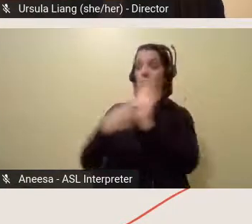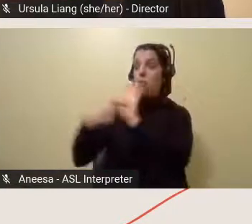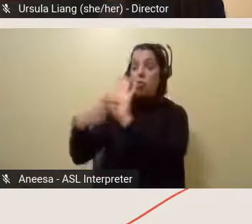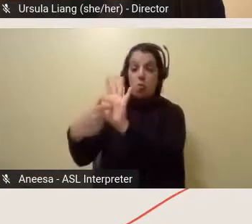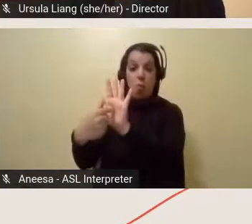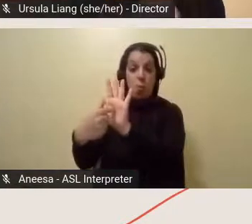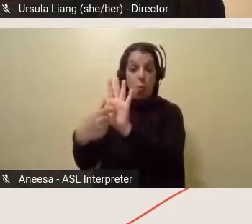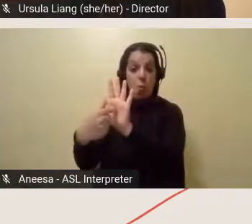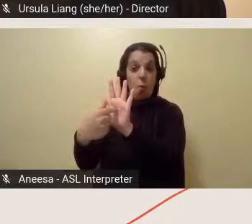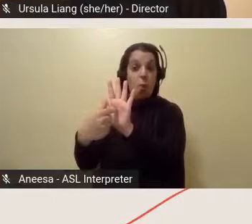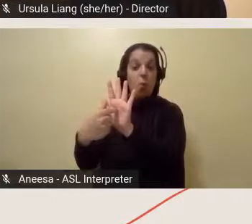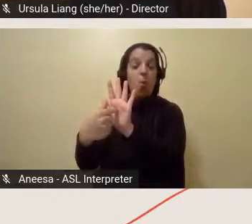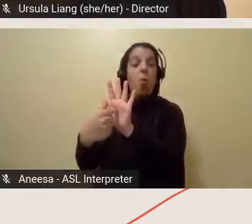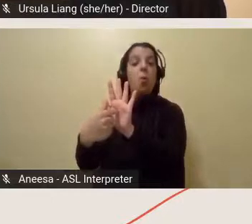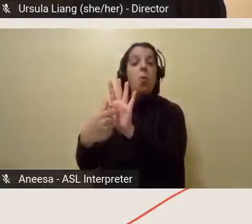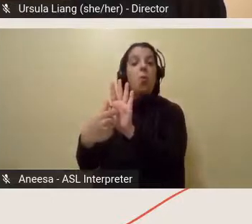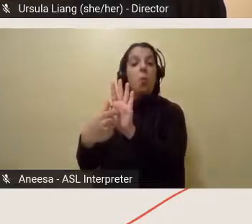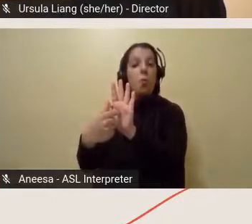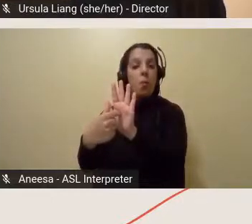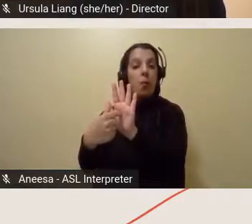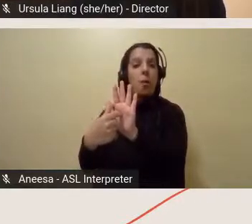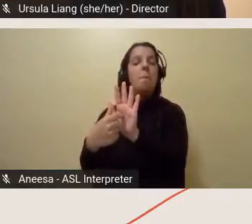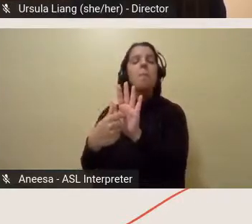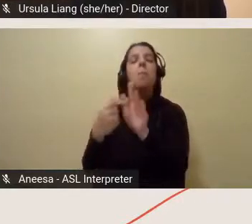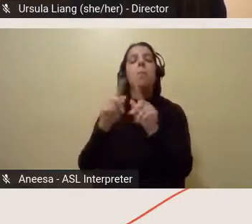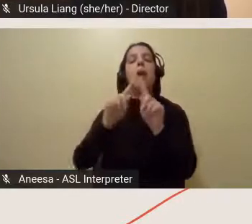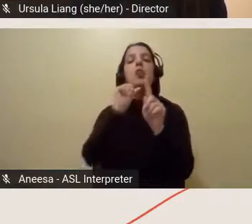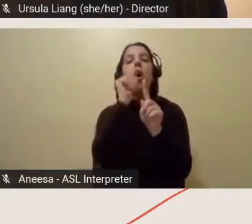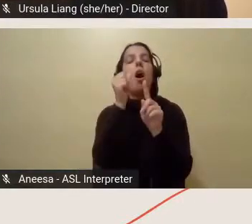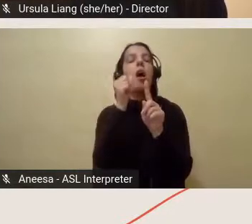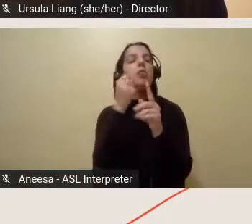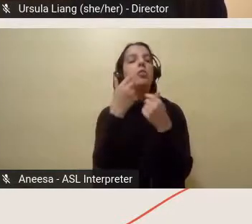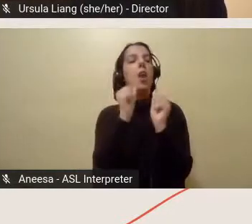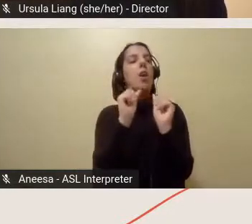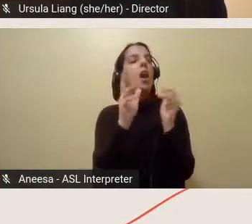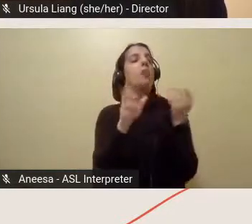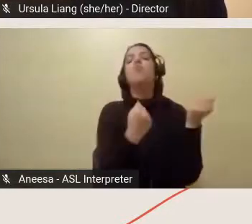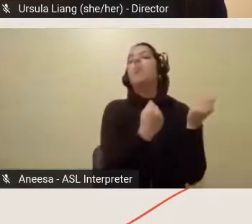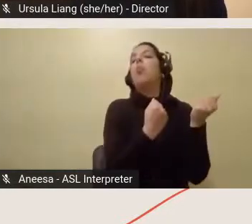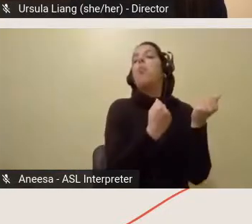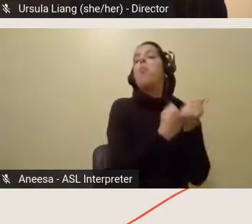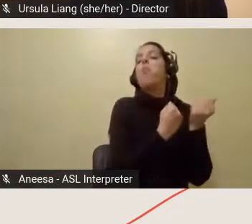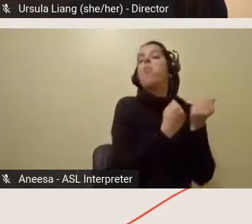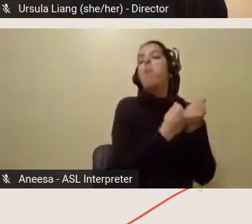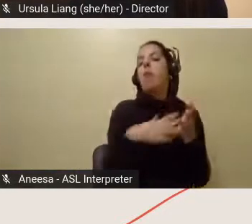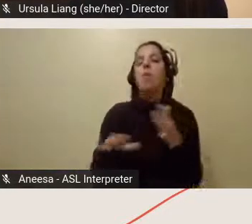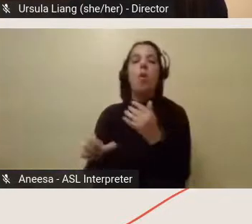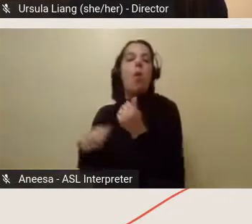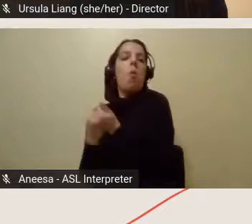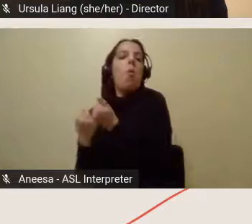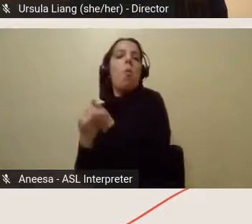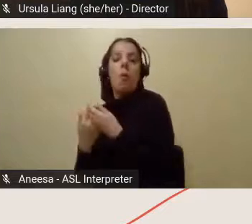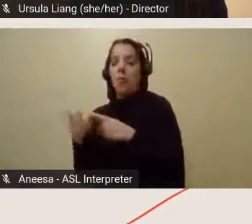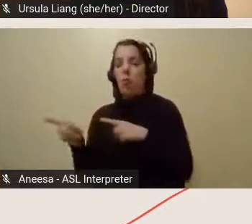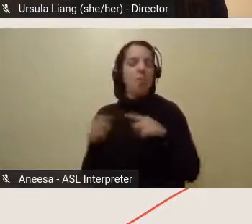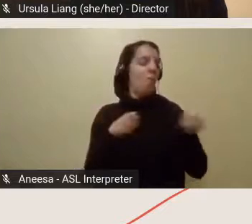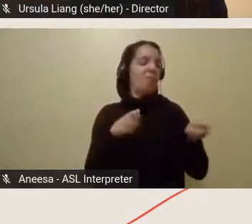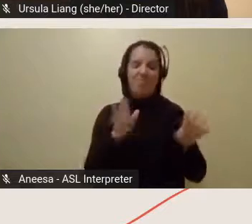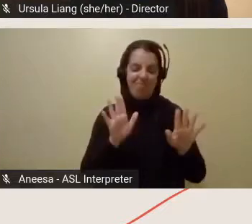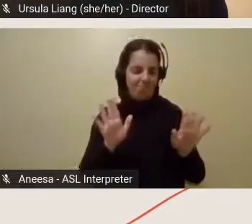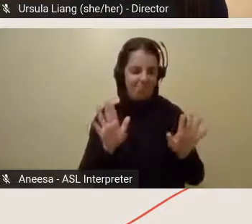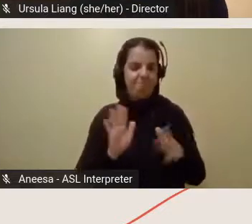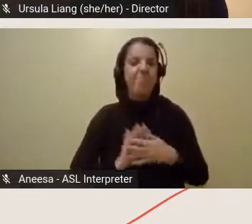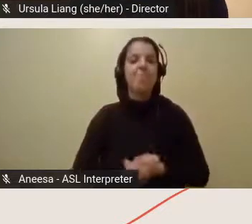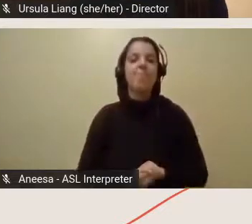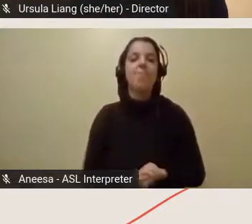and not kind of try to like align with either side, but, you know,